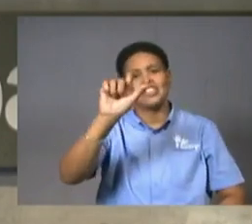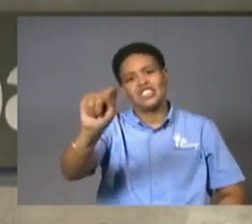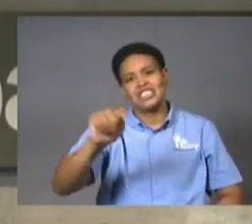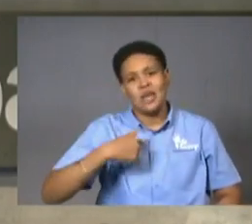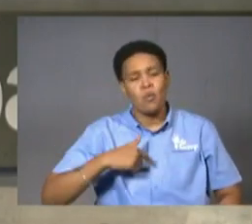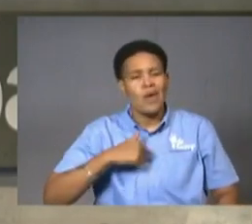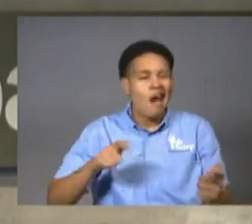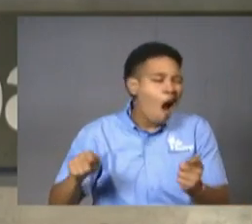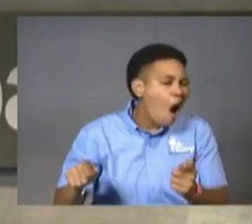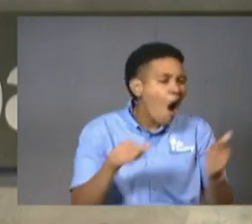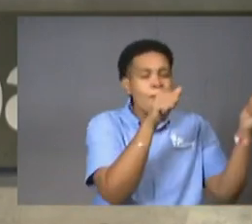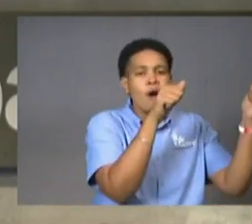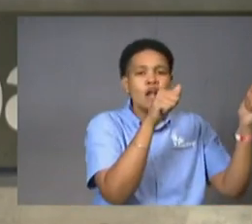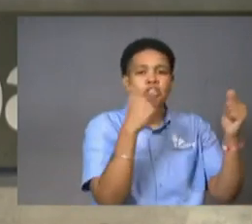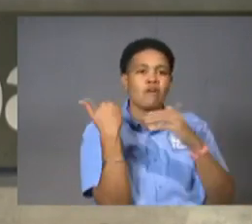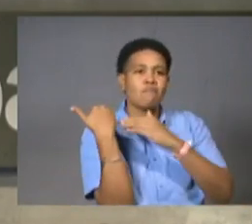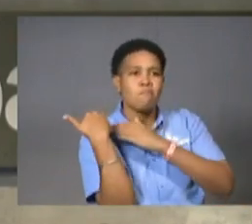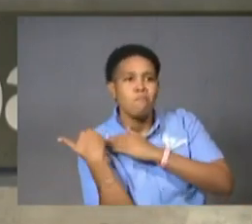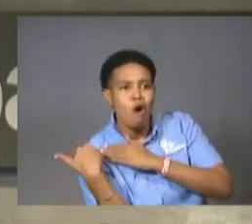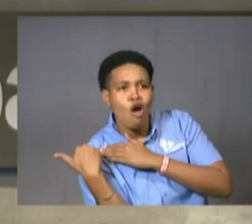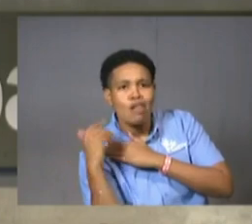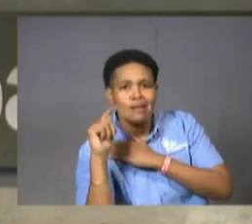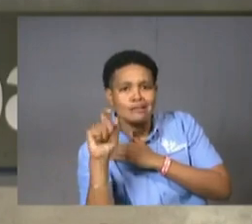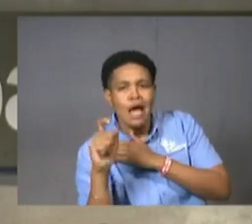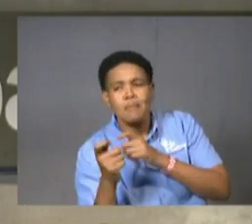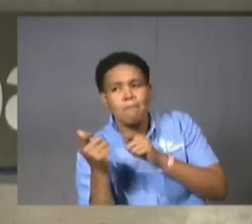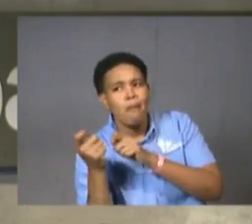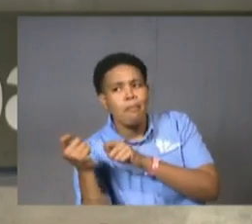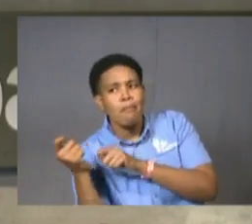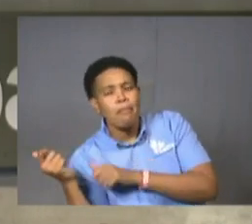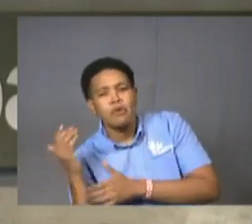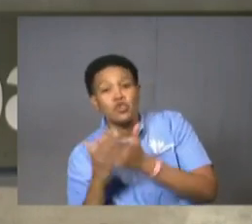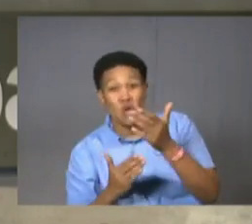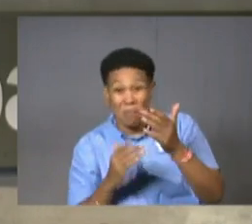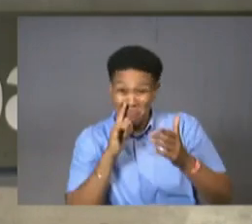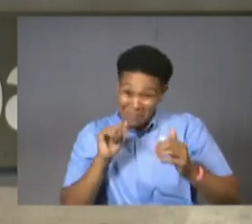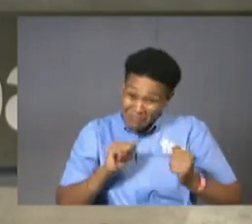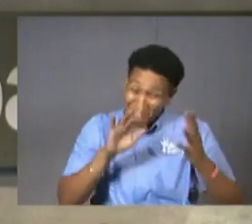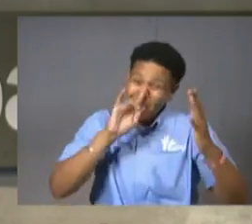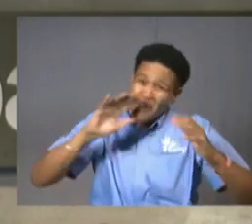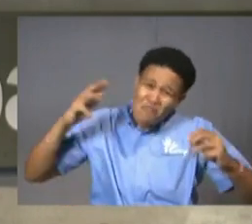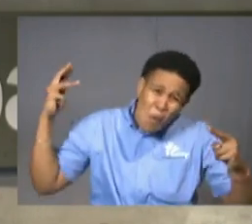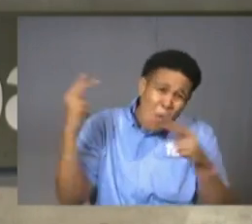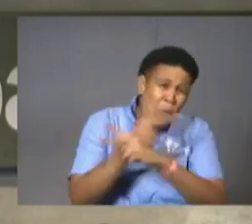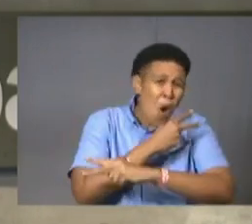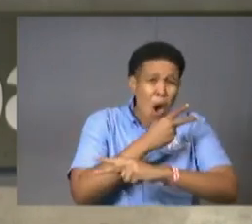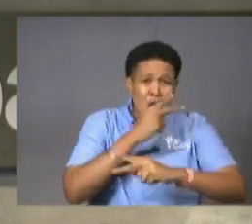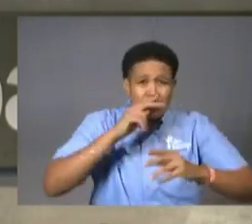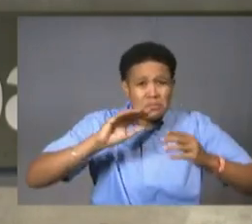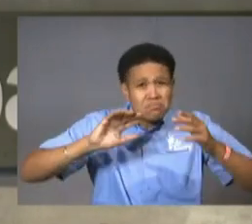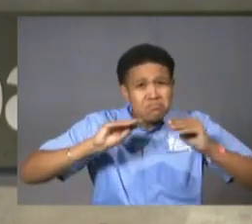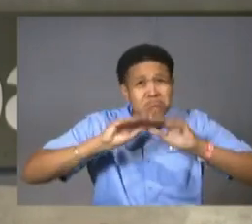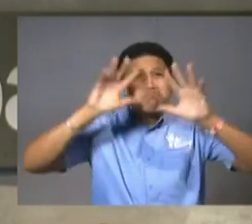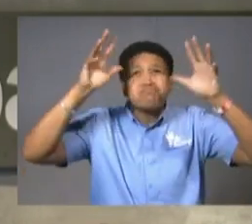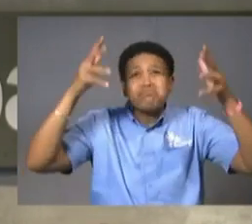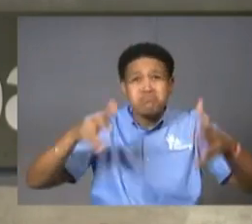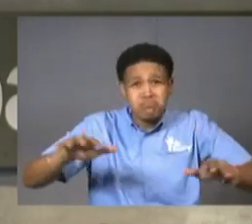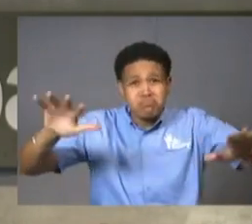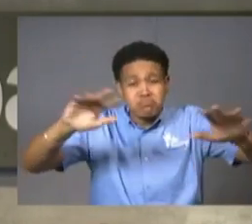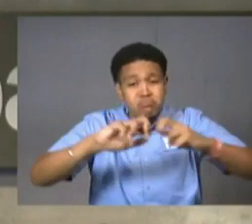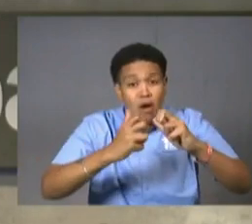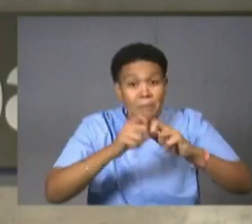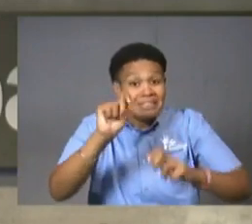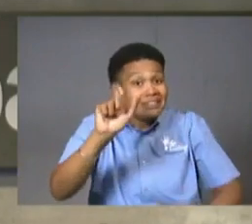rid of other burdensome taxation. Even in the face of the worst pandemic in 100 years, your taxes did not go up. They went